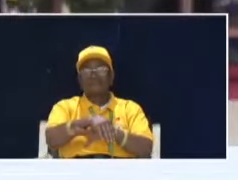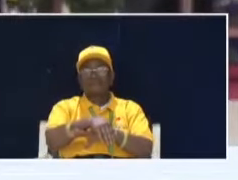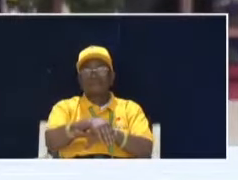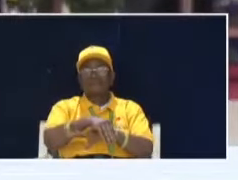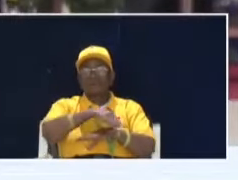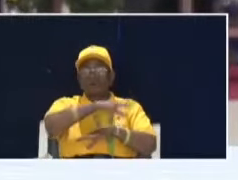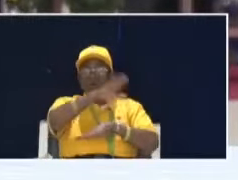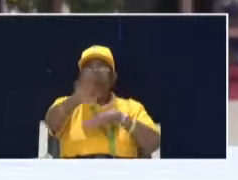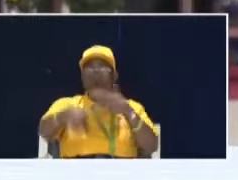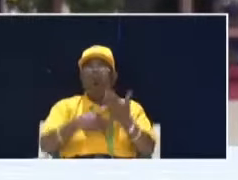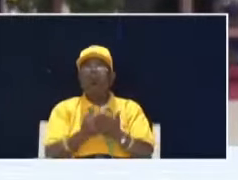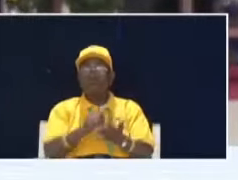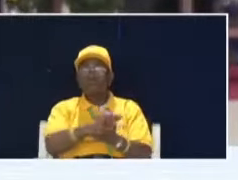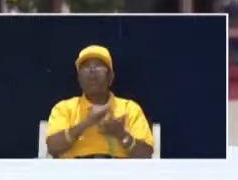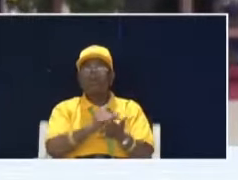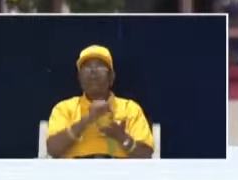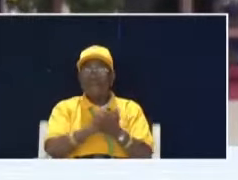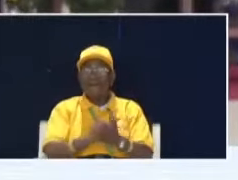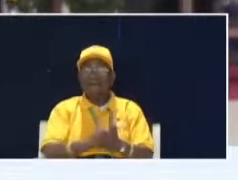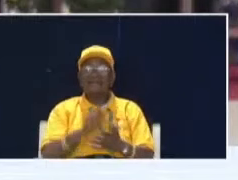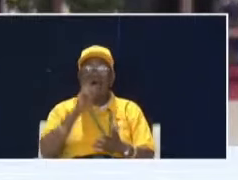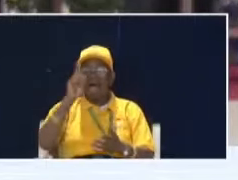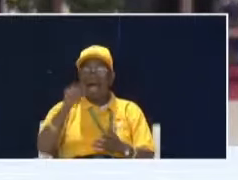All those who have been hunting you,